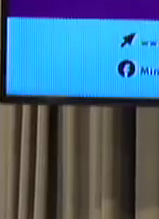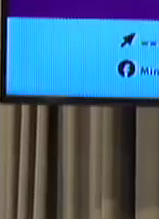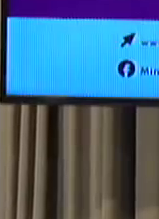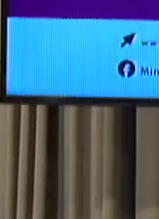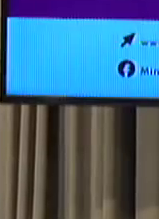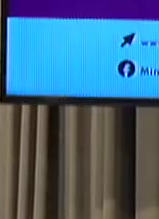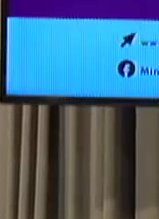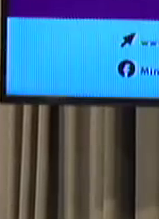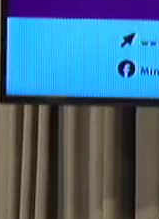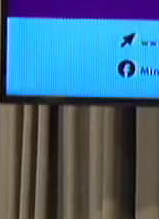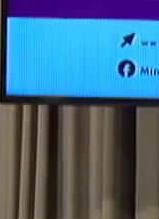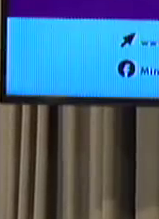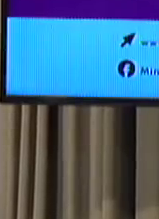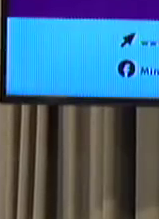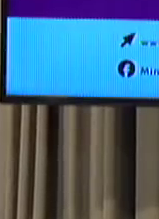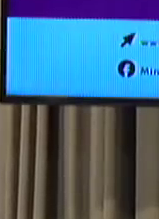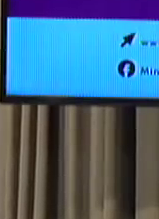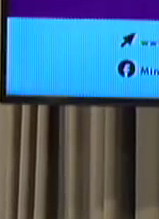was